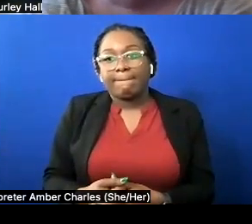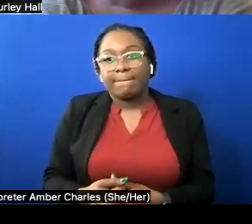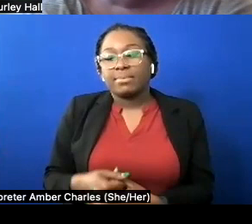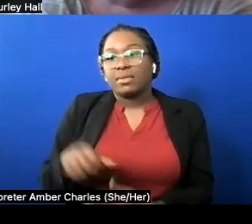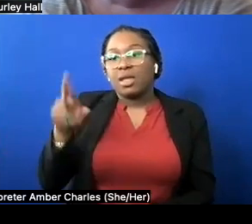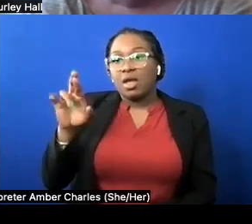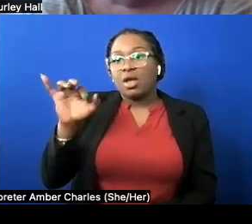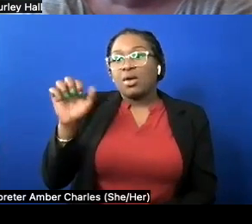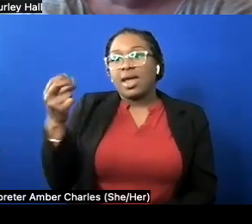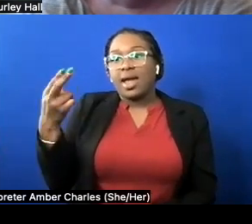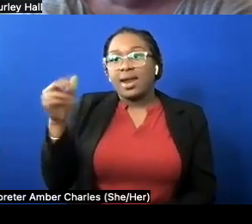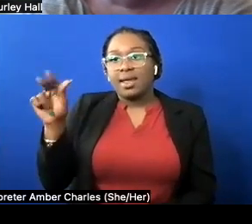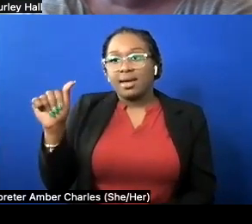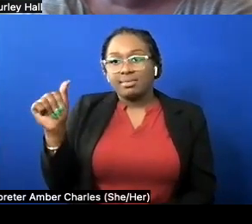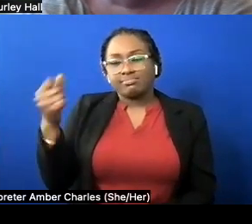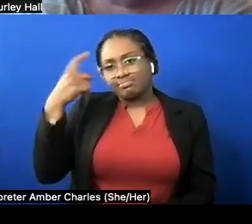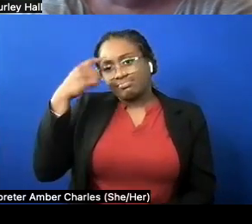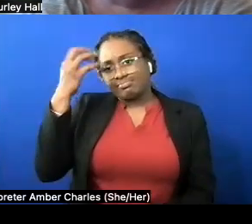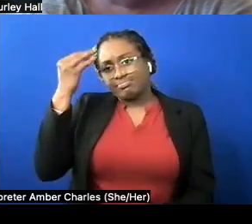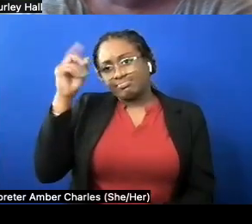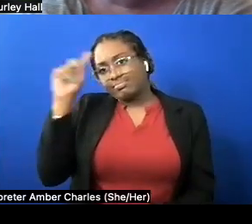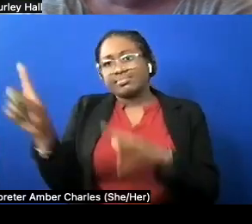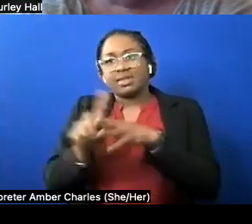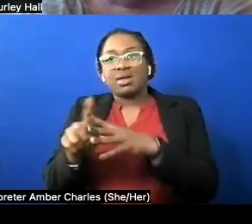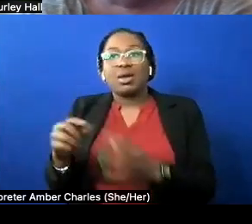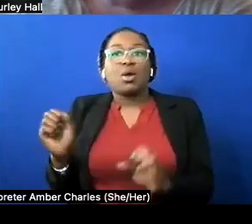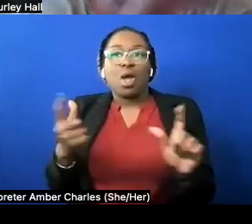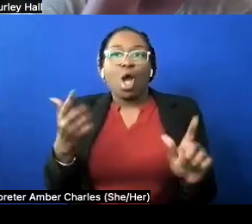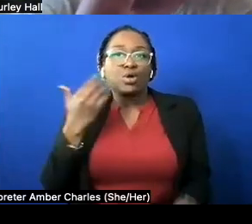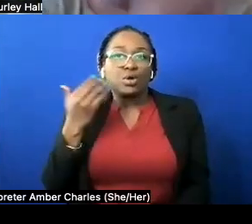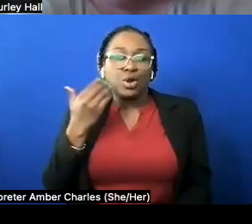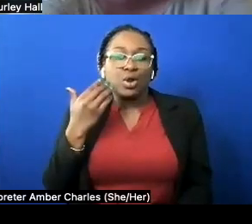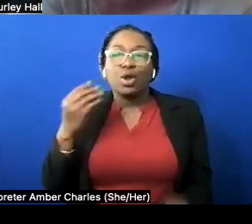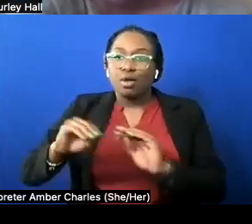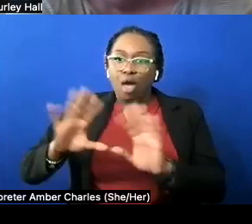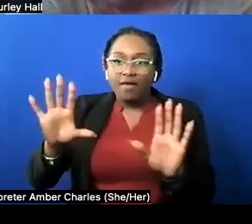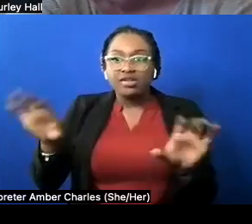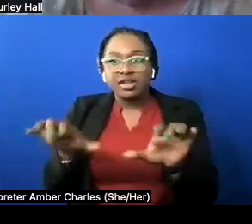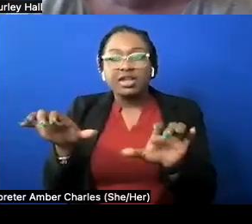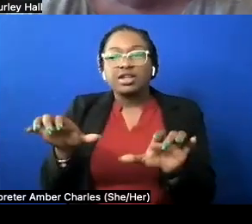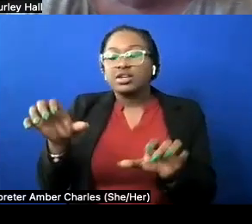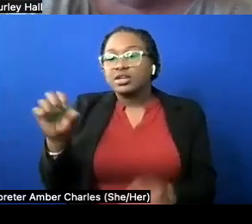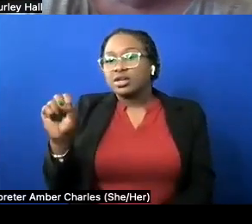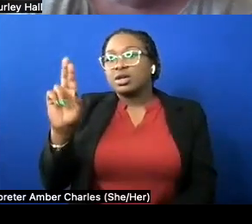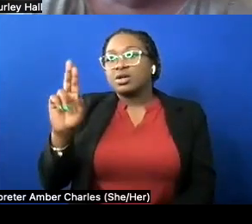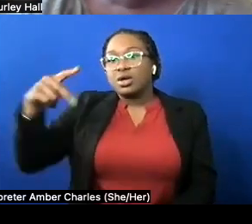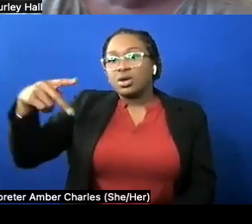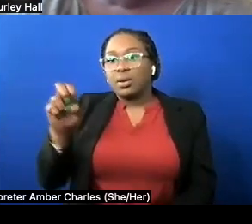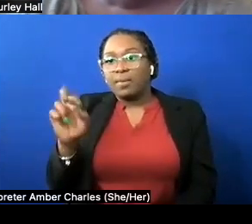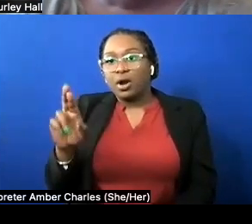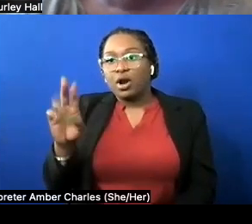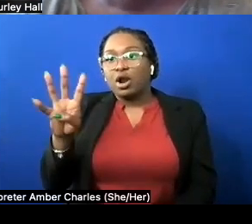mind. By which I mean, well, we all know that she did her Super Bowl performance,